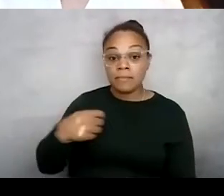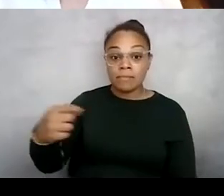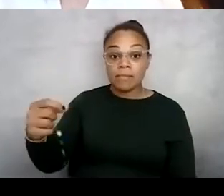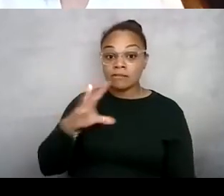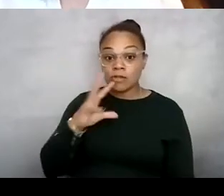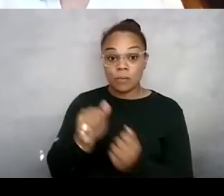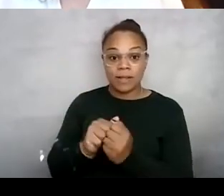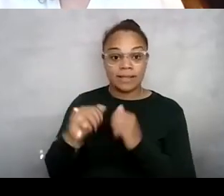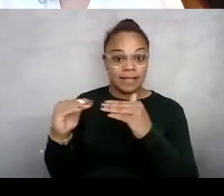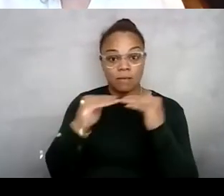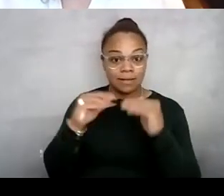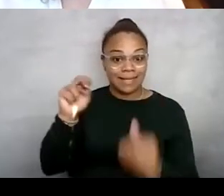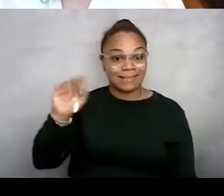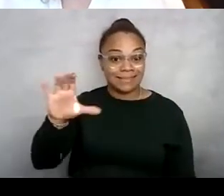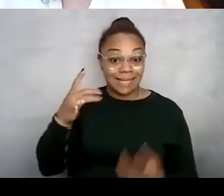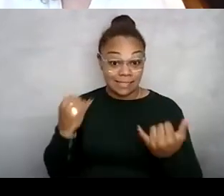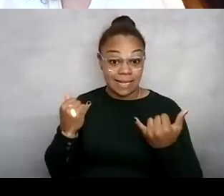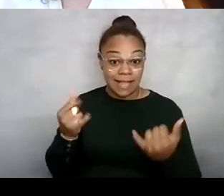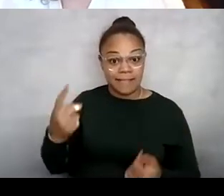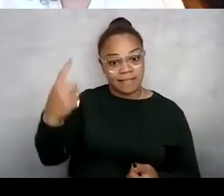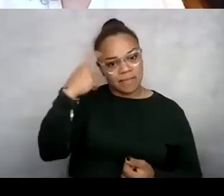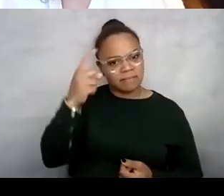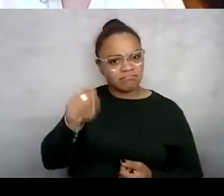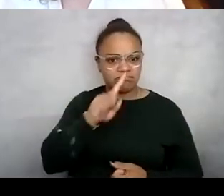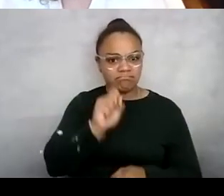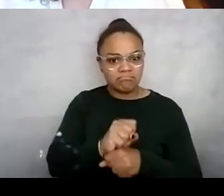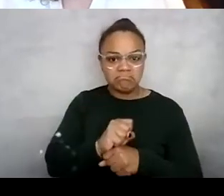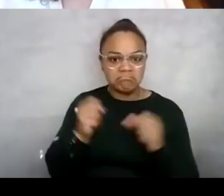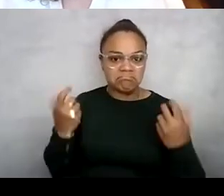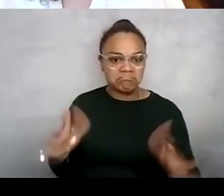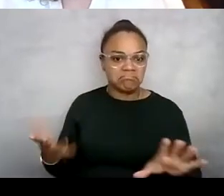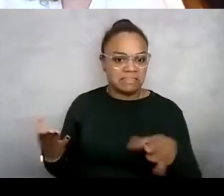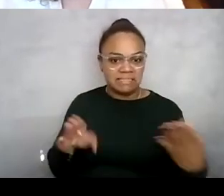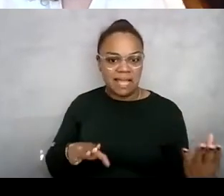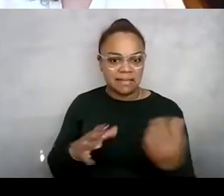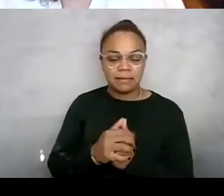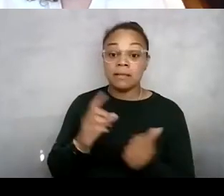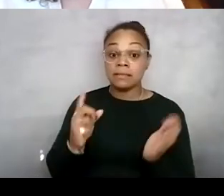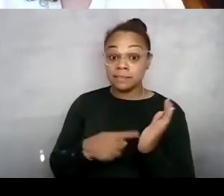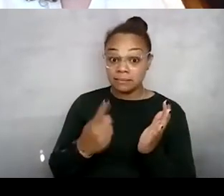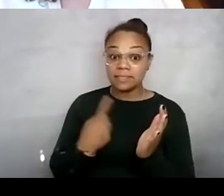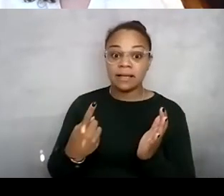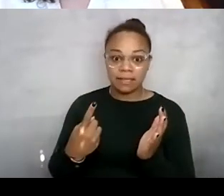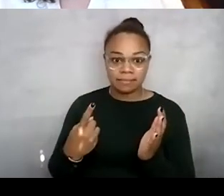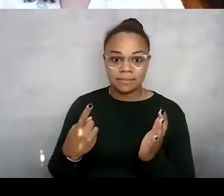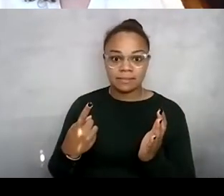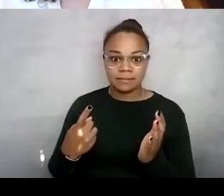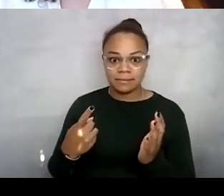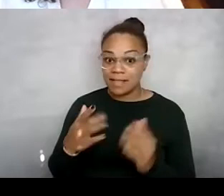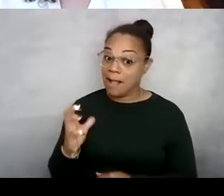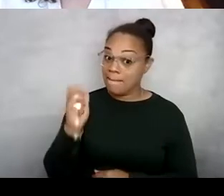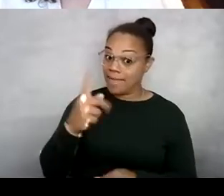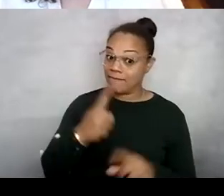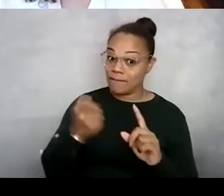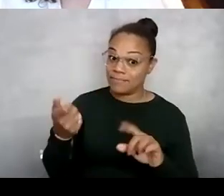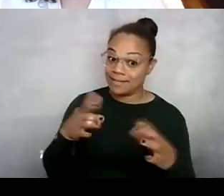Equality NC today, and they really think it's really dead. Sometimes, you know, some of these play vampire, and they come